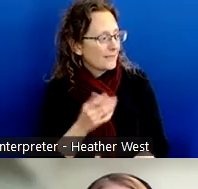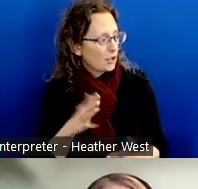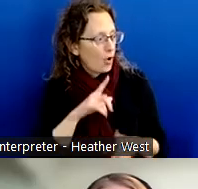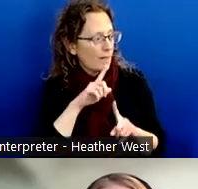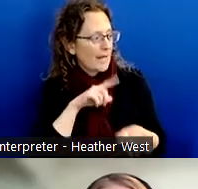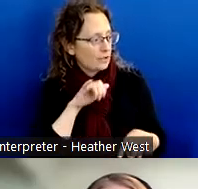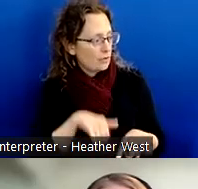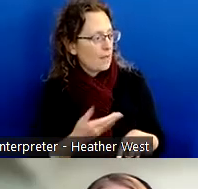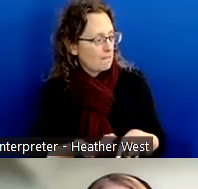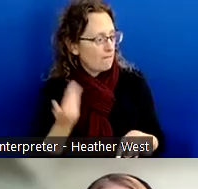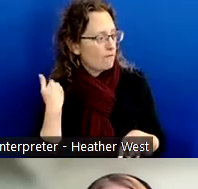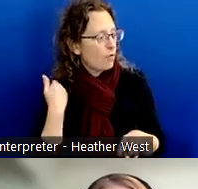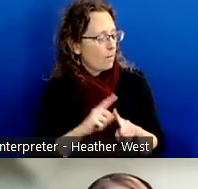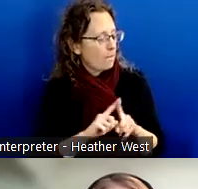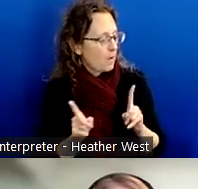but